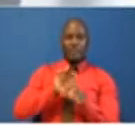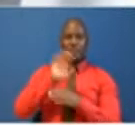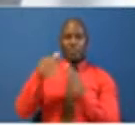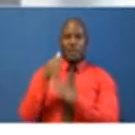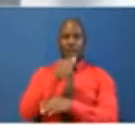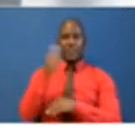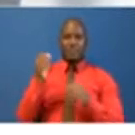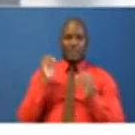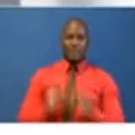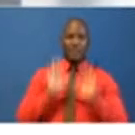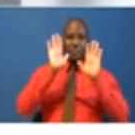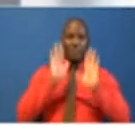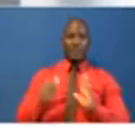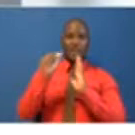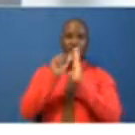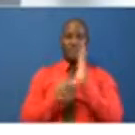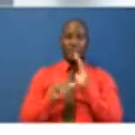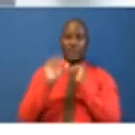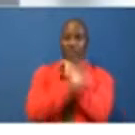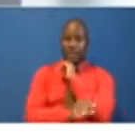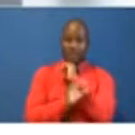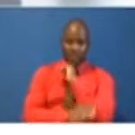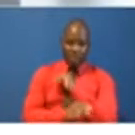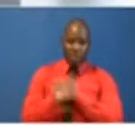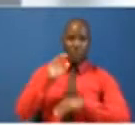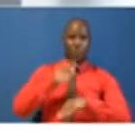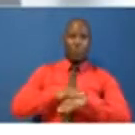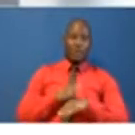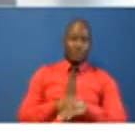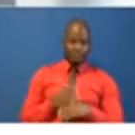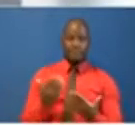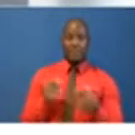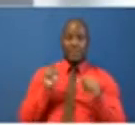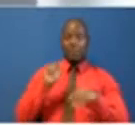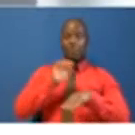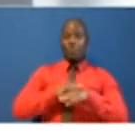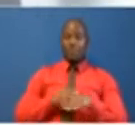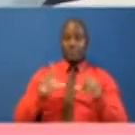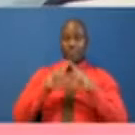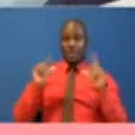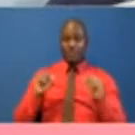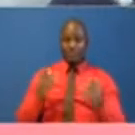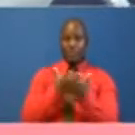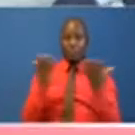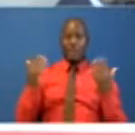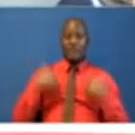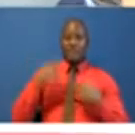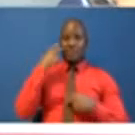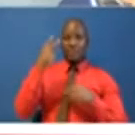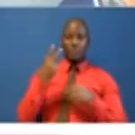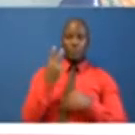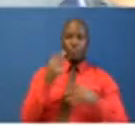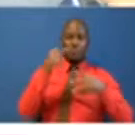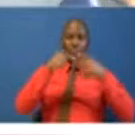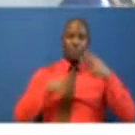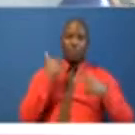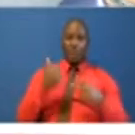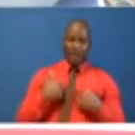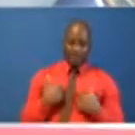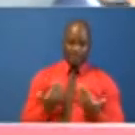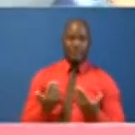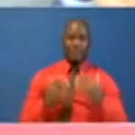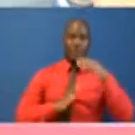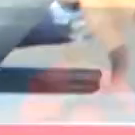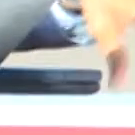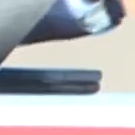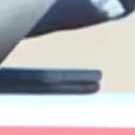on if it's an important agenda for the city put it on the table okay that's a good message to them so for you you're looking at two things who would sort of come out